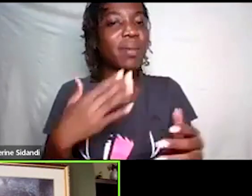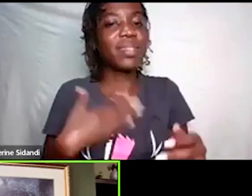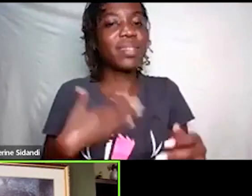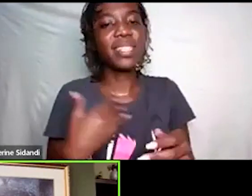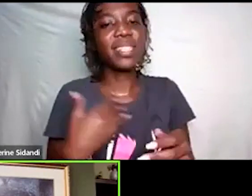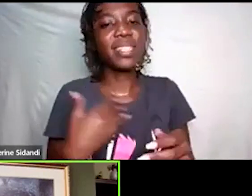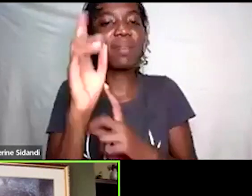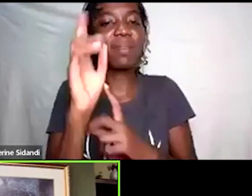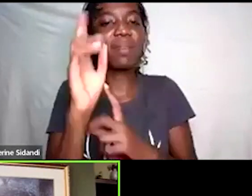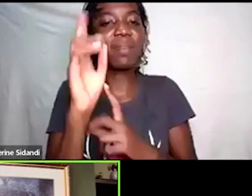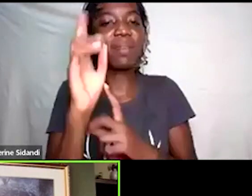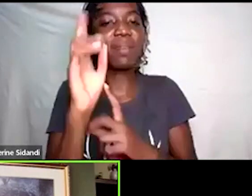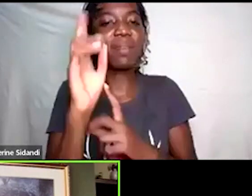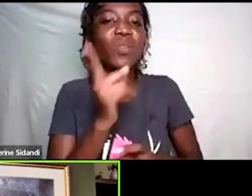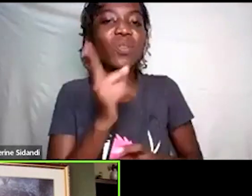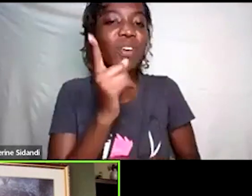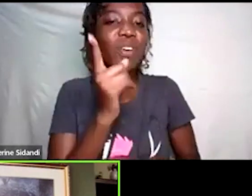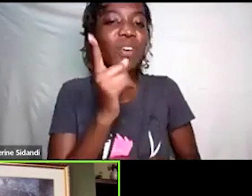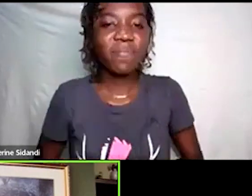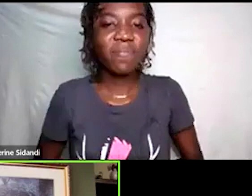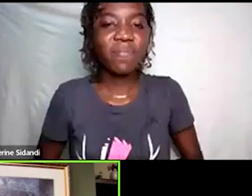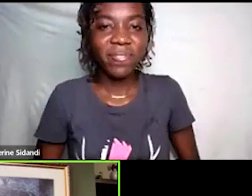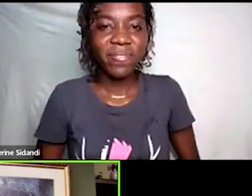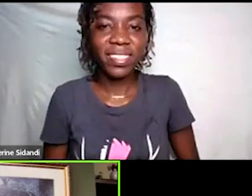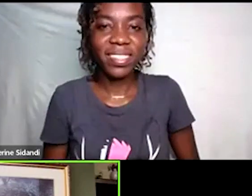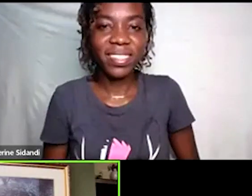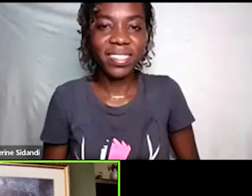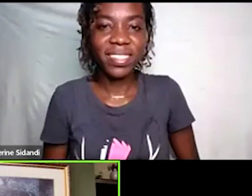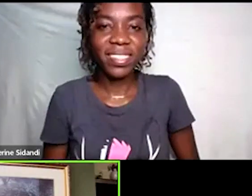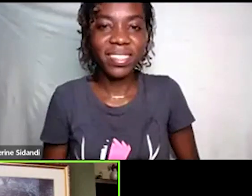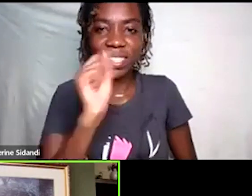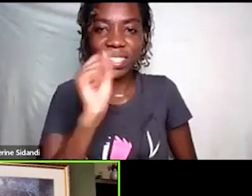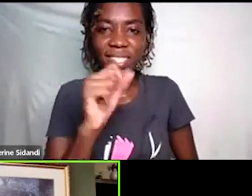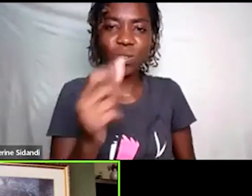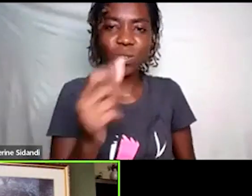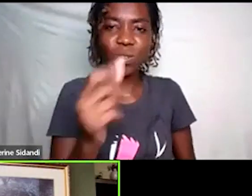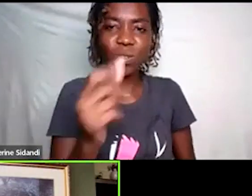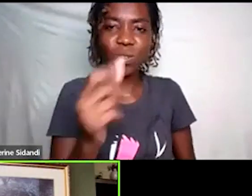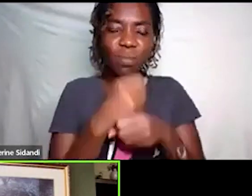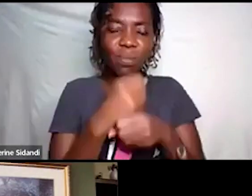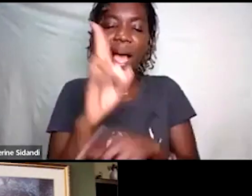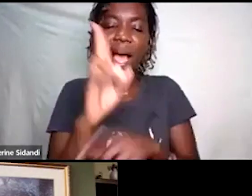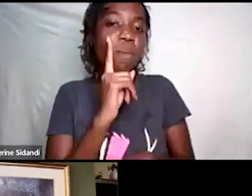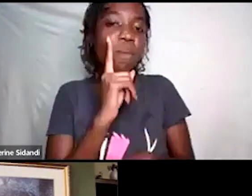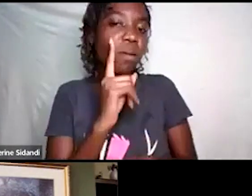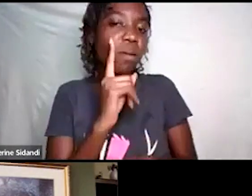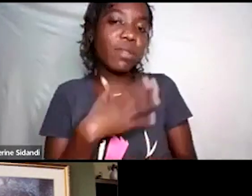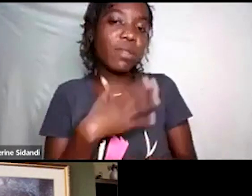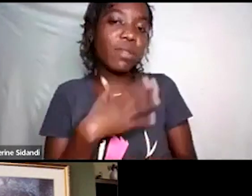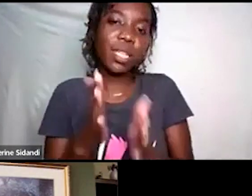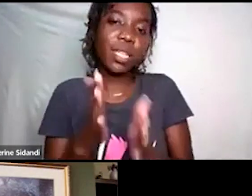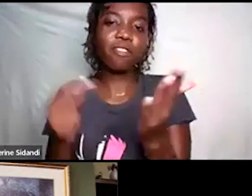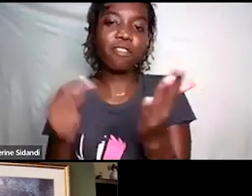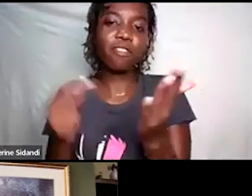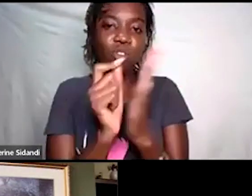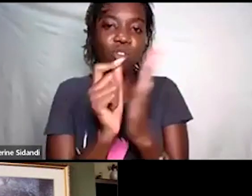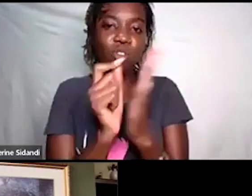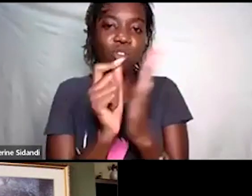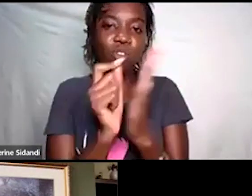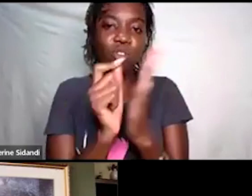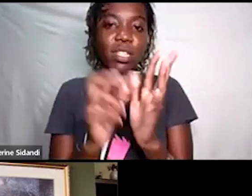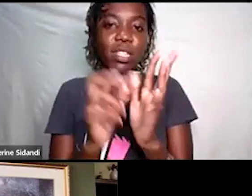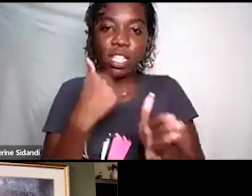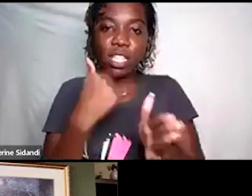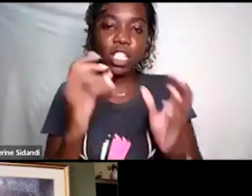Yes, make up. And now have your notes ready. Have your notes ready. And somebody was saying teachers marry each